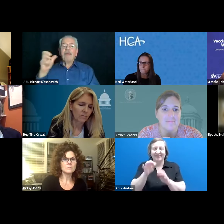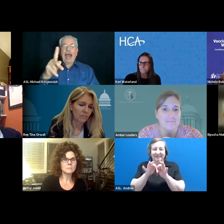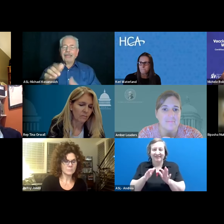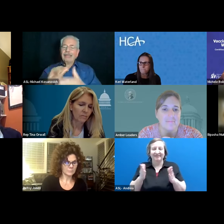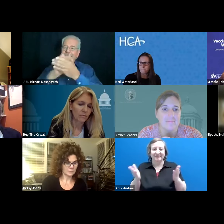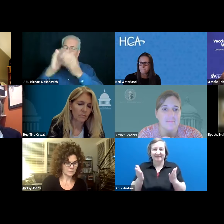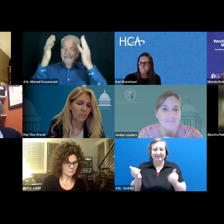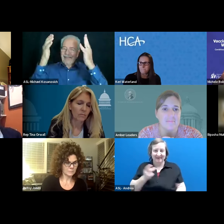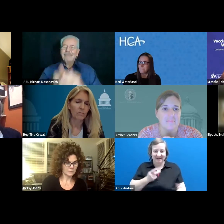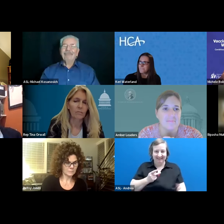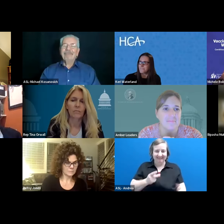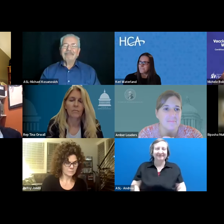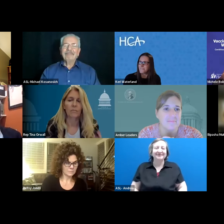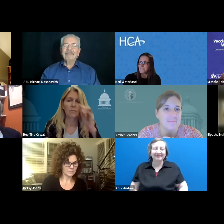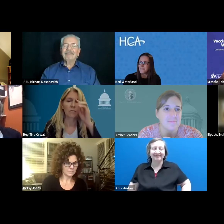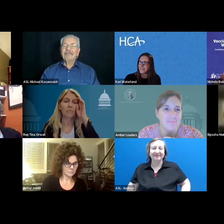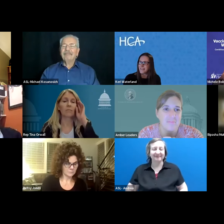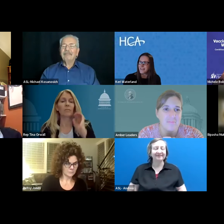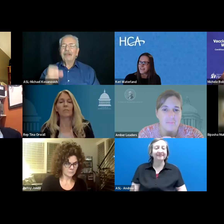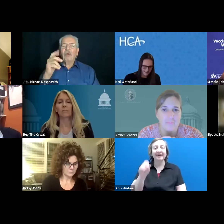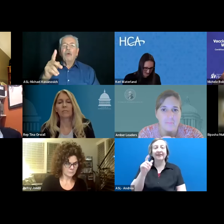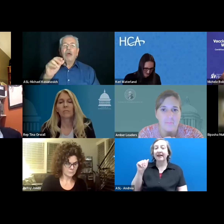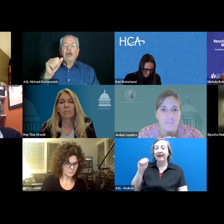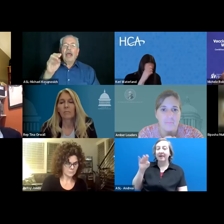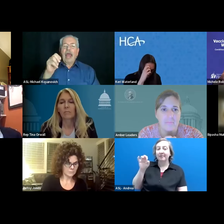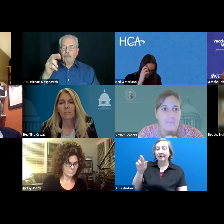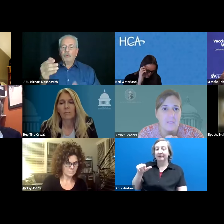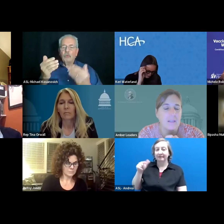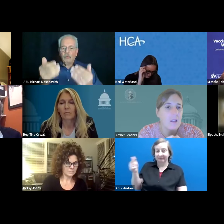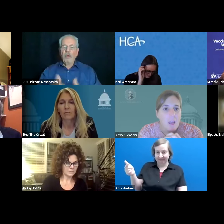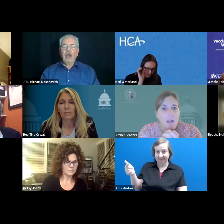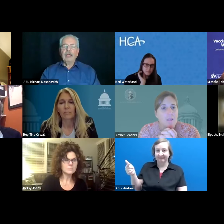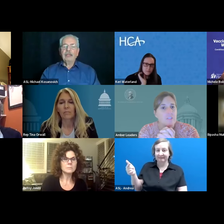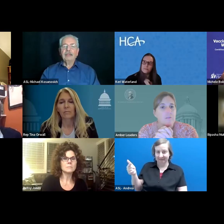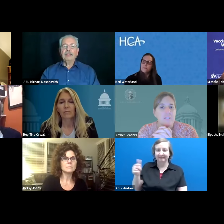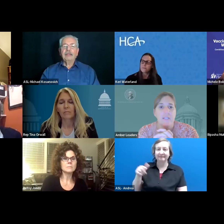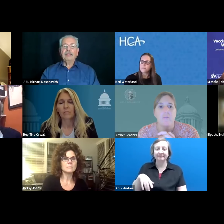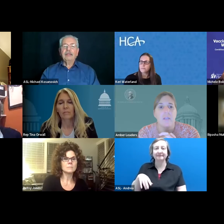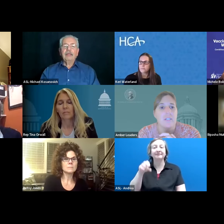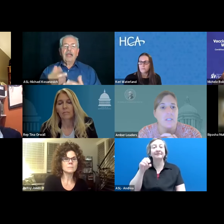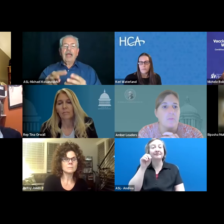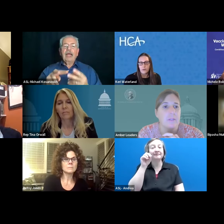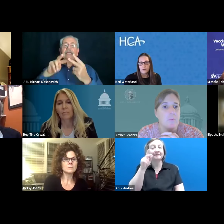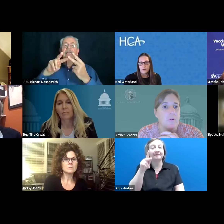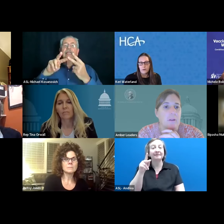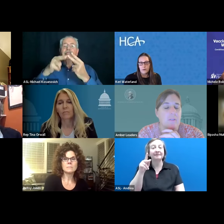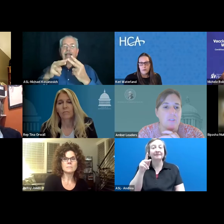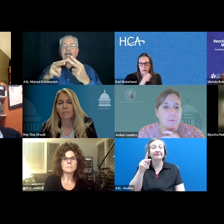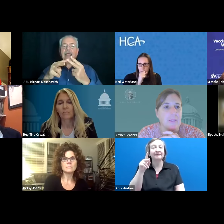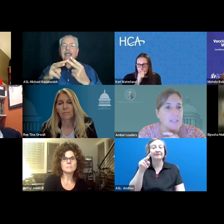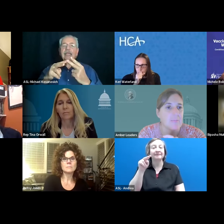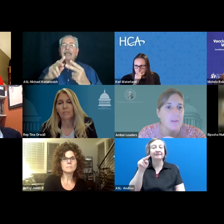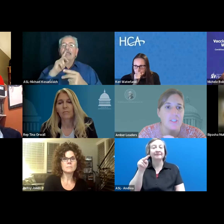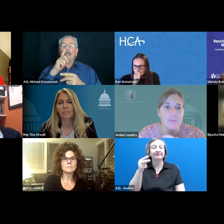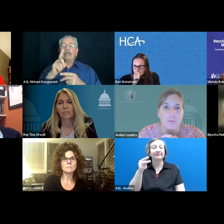over momentarily. All right, Amber, you can move on, I think. So the second one is really more just